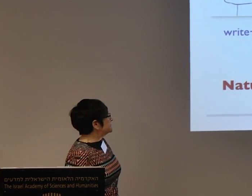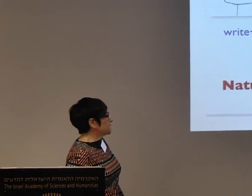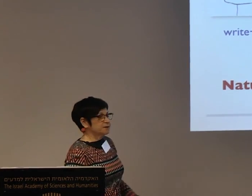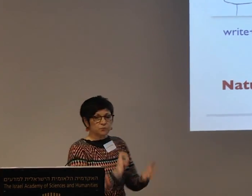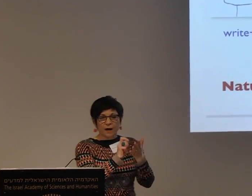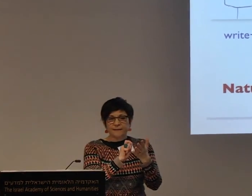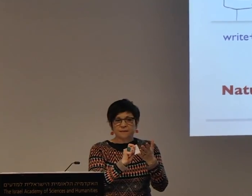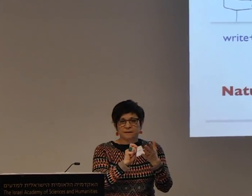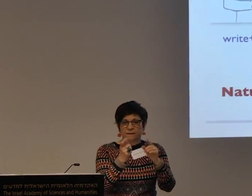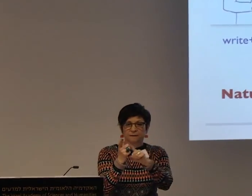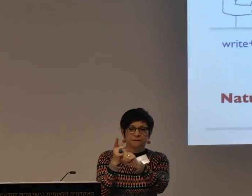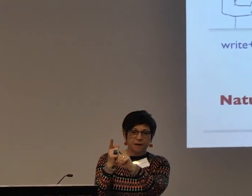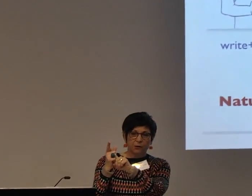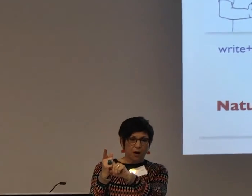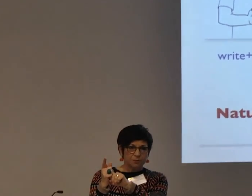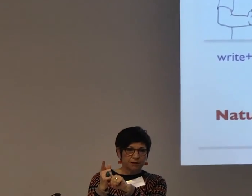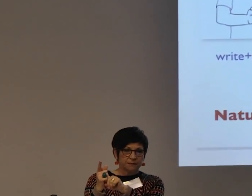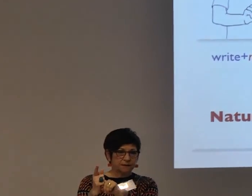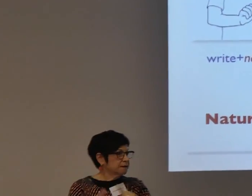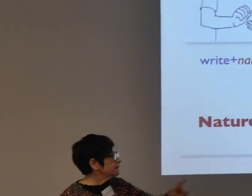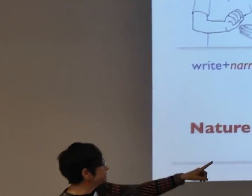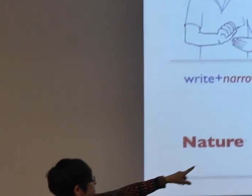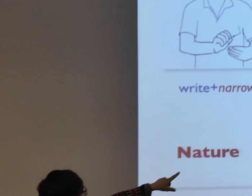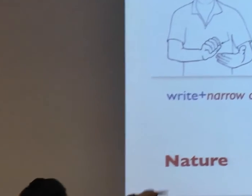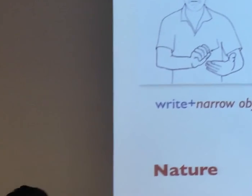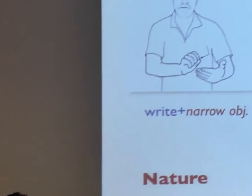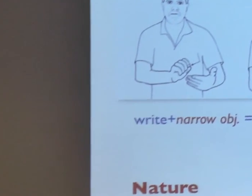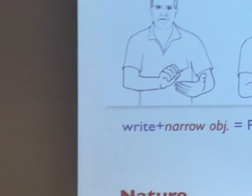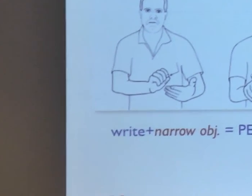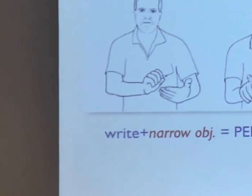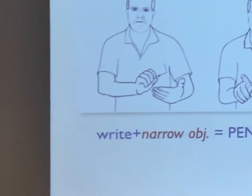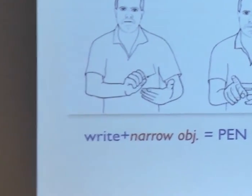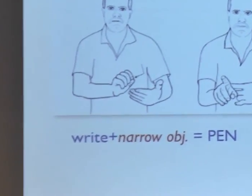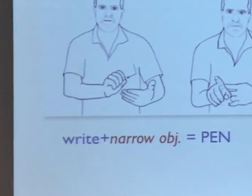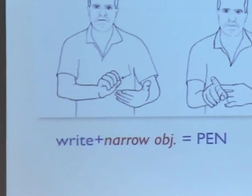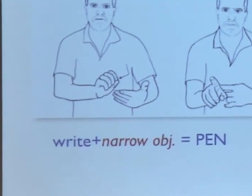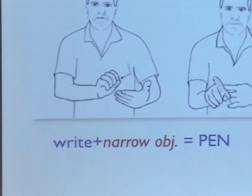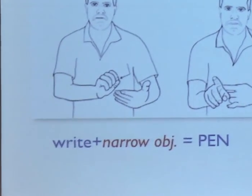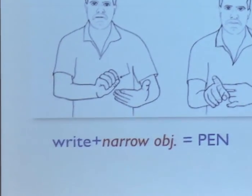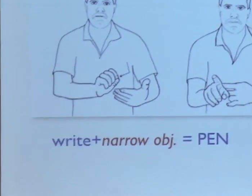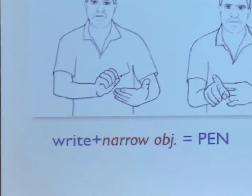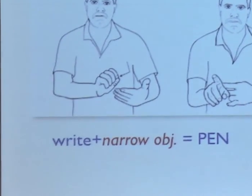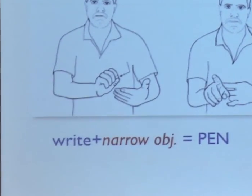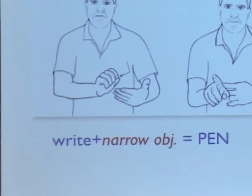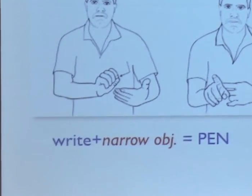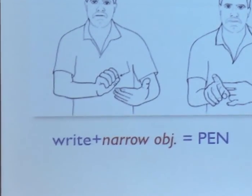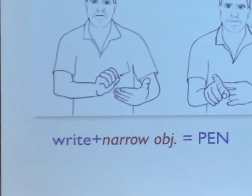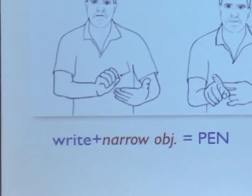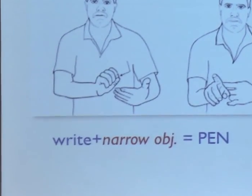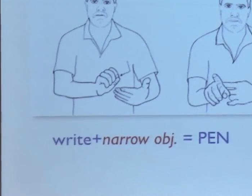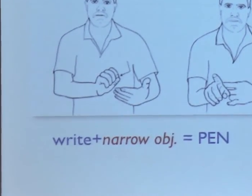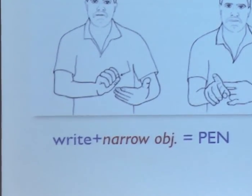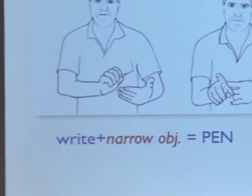pen is signed right narrow object. This man asking, we hit the picture was over the remote control. He signed